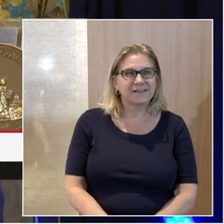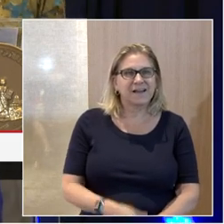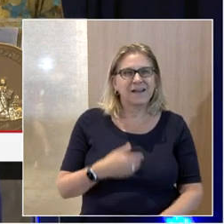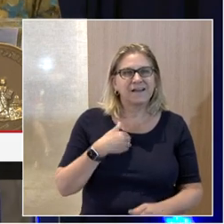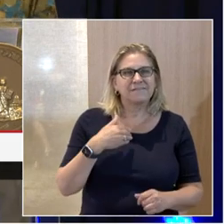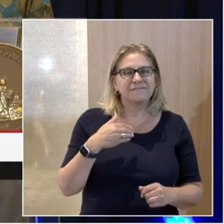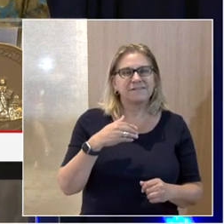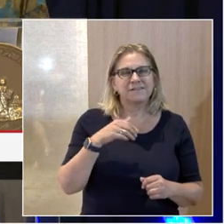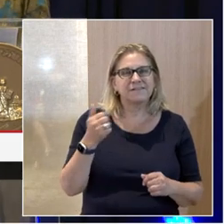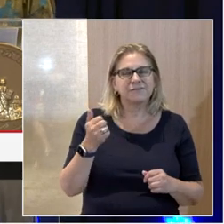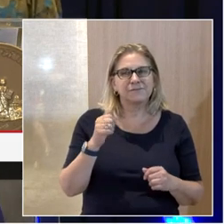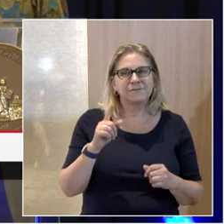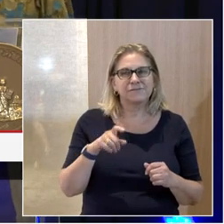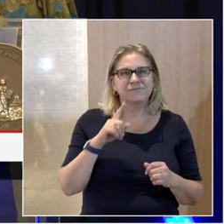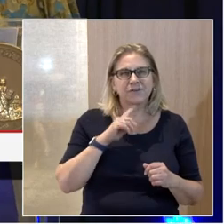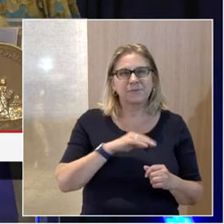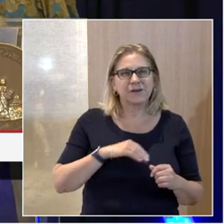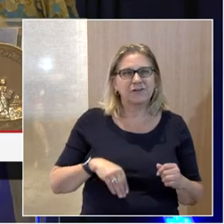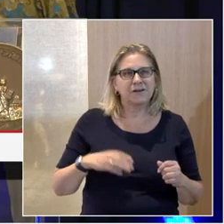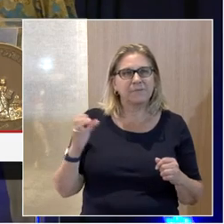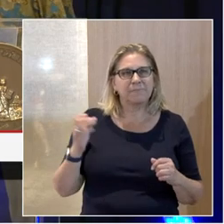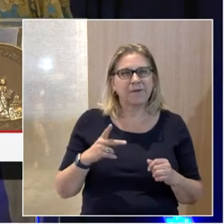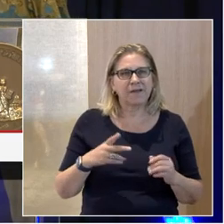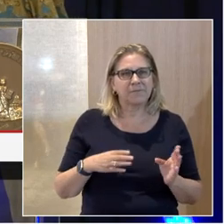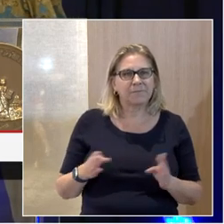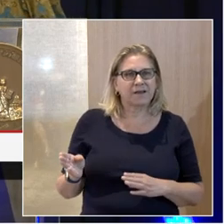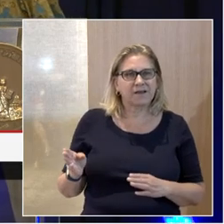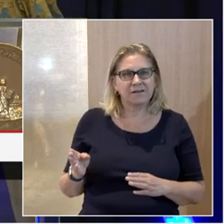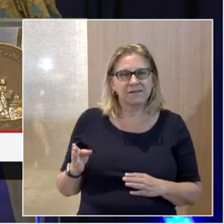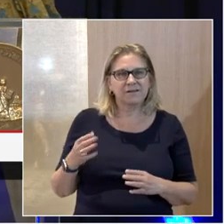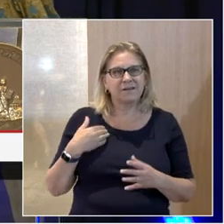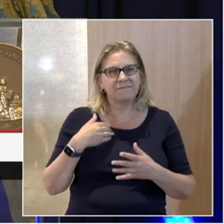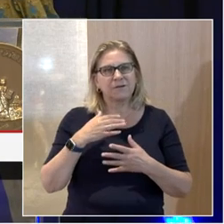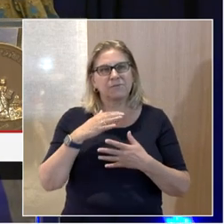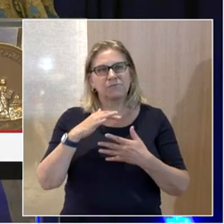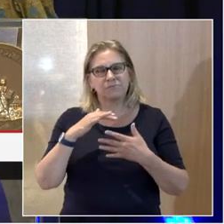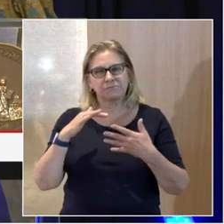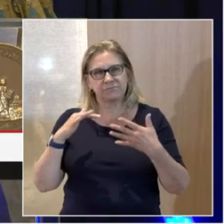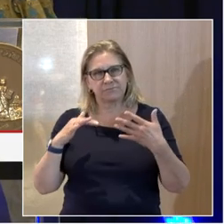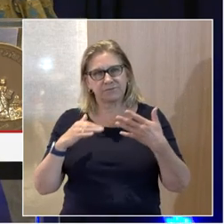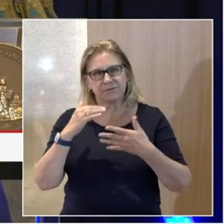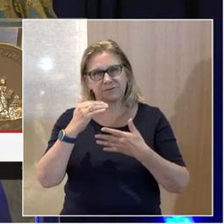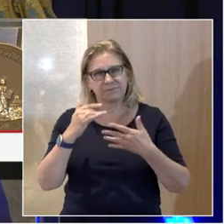do some ranking, and you've done that. So the first thing,